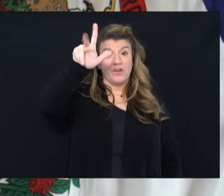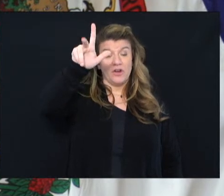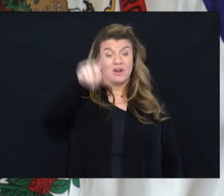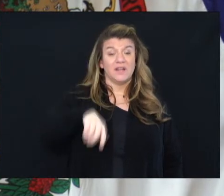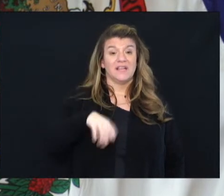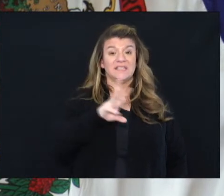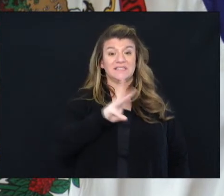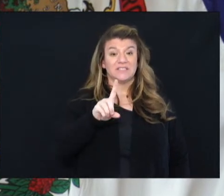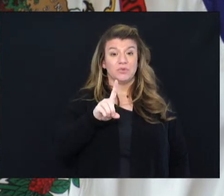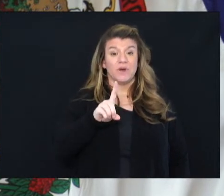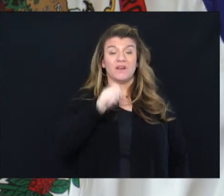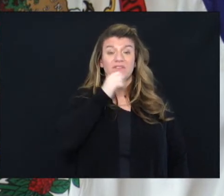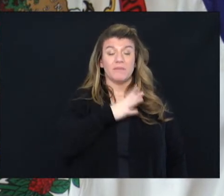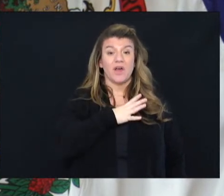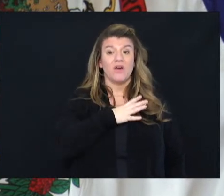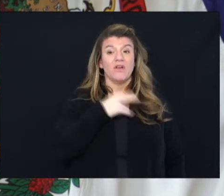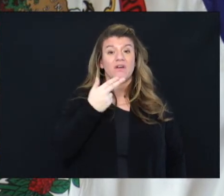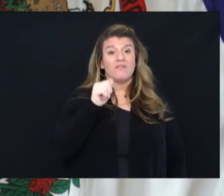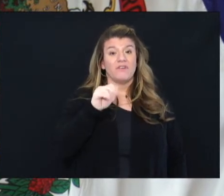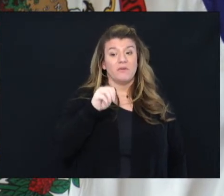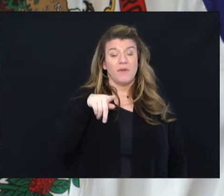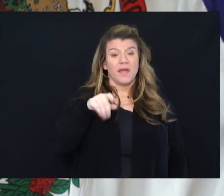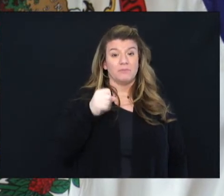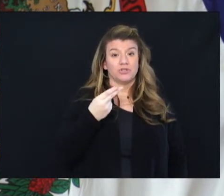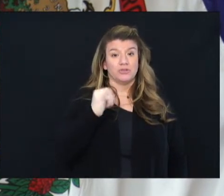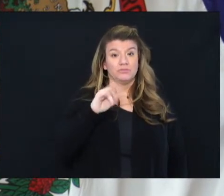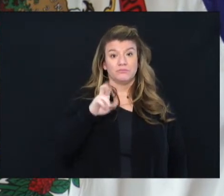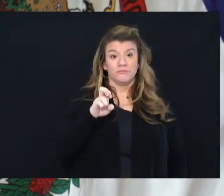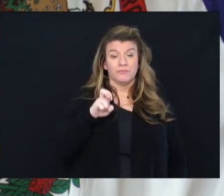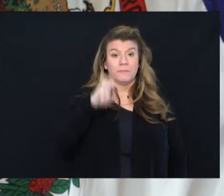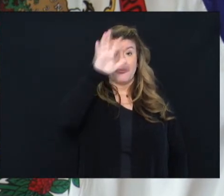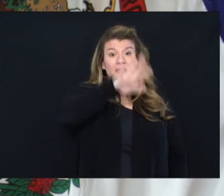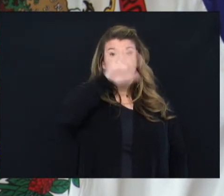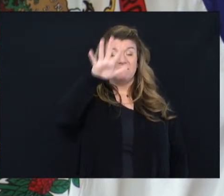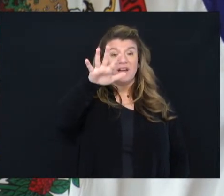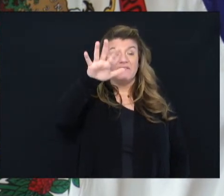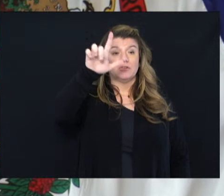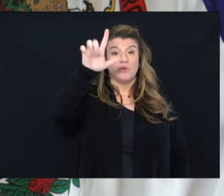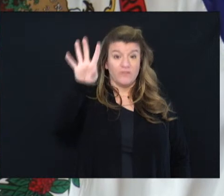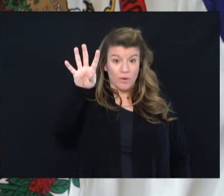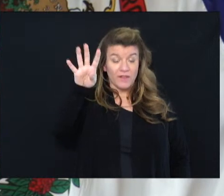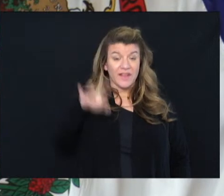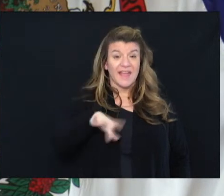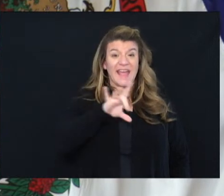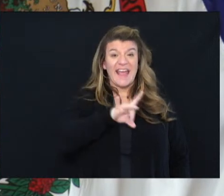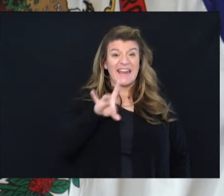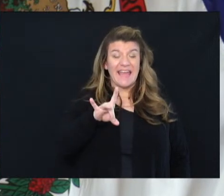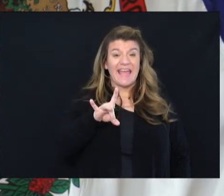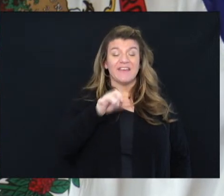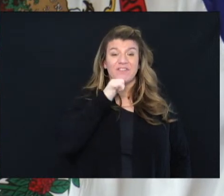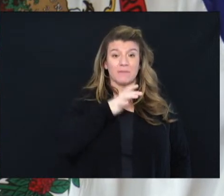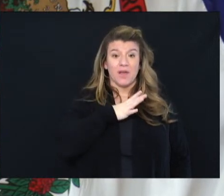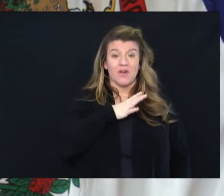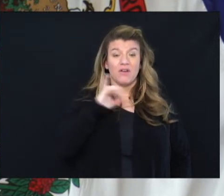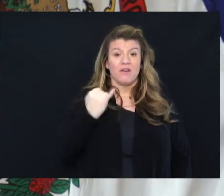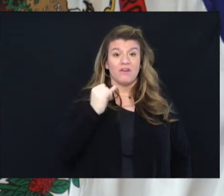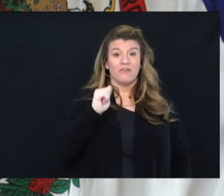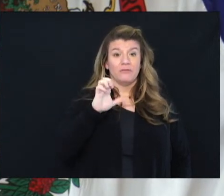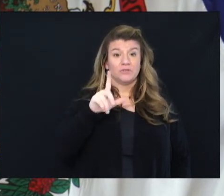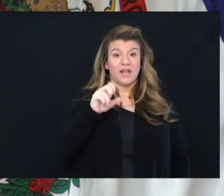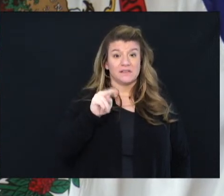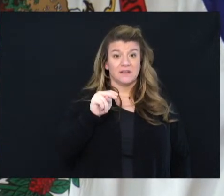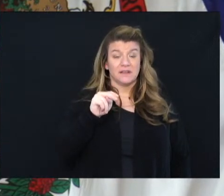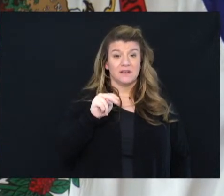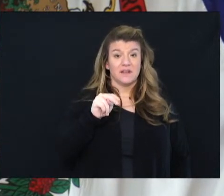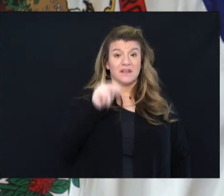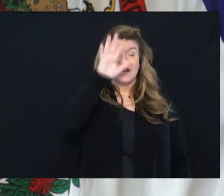death, a 61-year-old female from Hampshire County. The 5,524th death, an 88-year-old female from Jackson County.